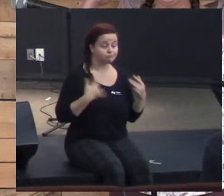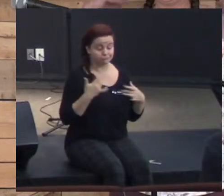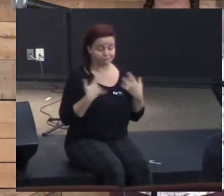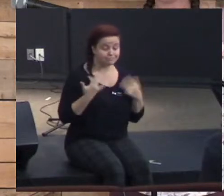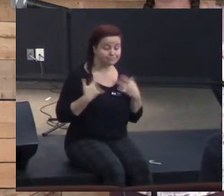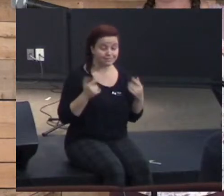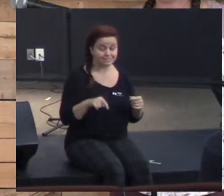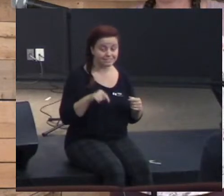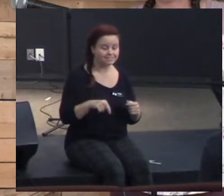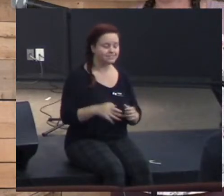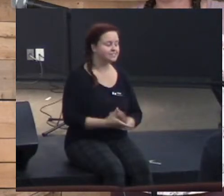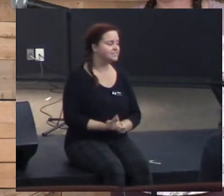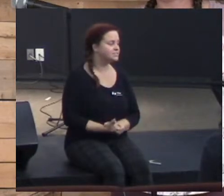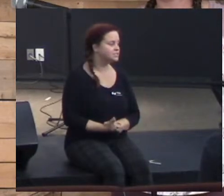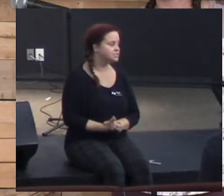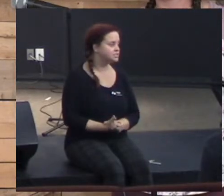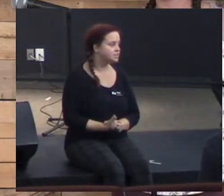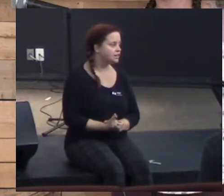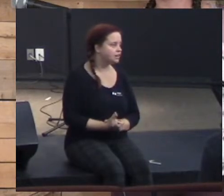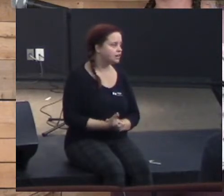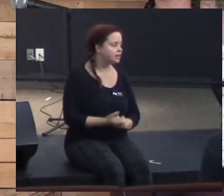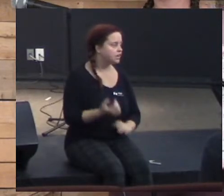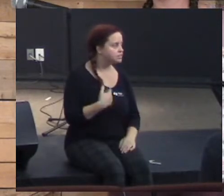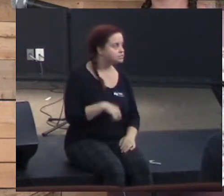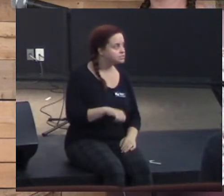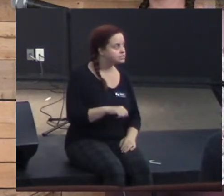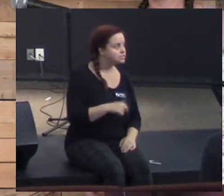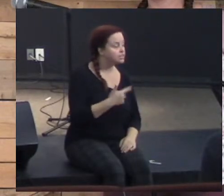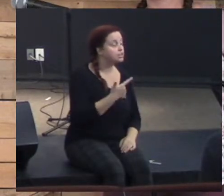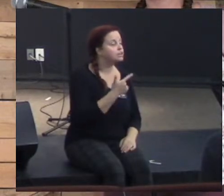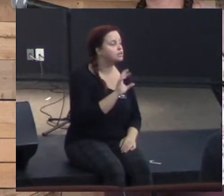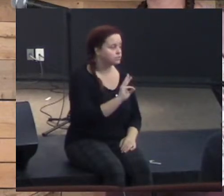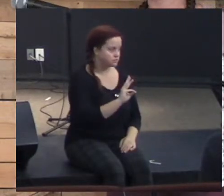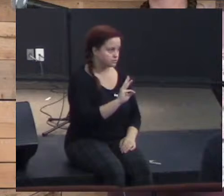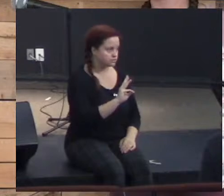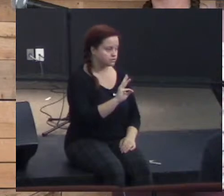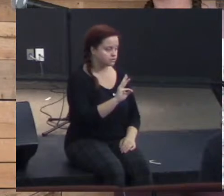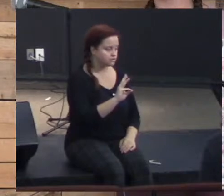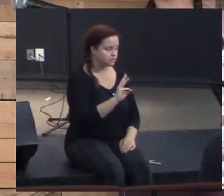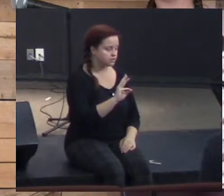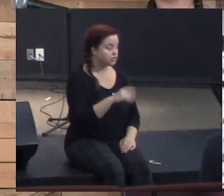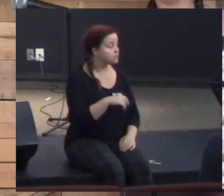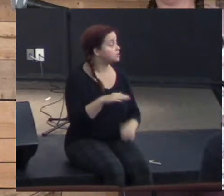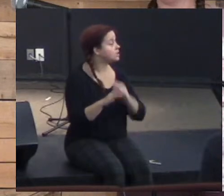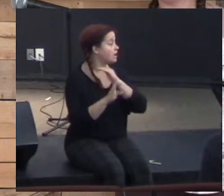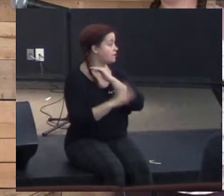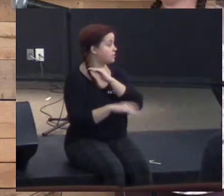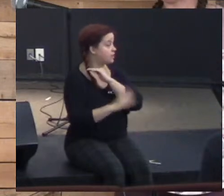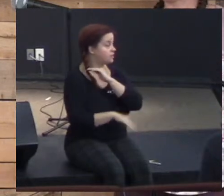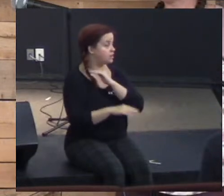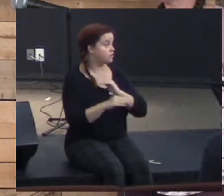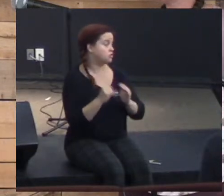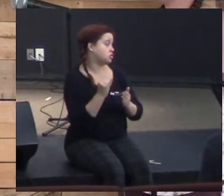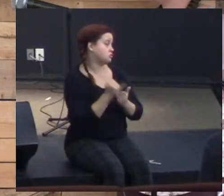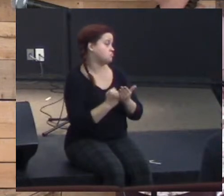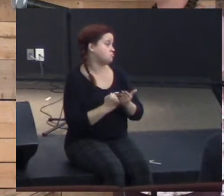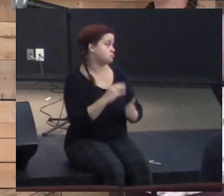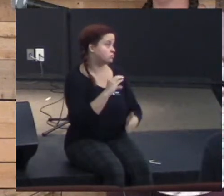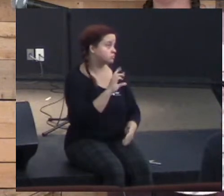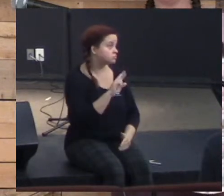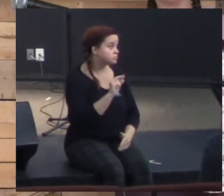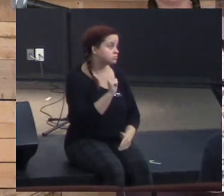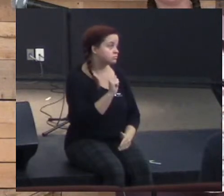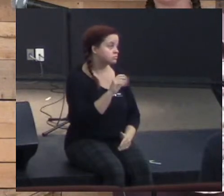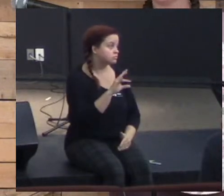one. It's the 26th, and we're going to have a fall craft. And so it's going to be really